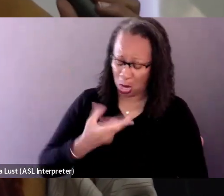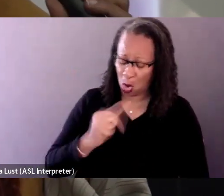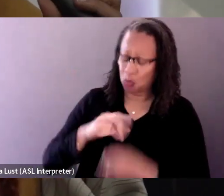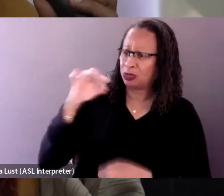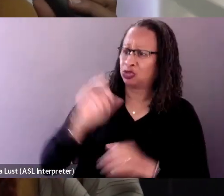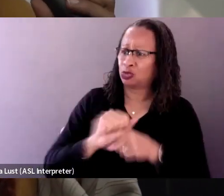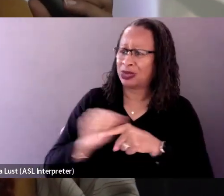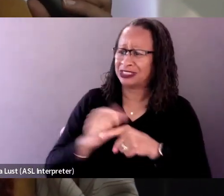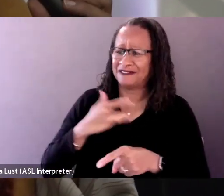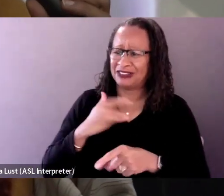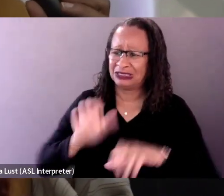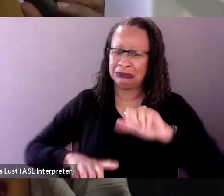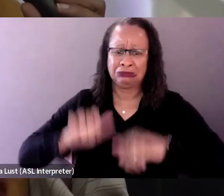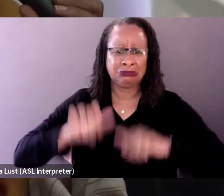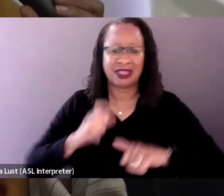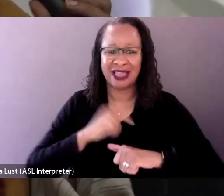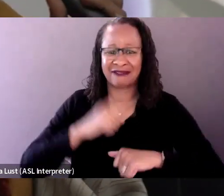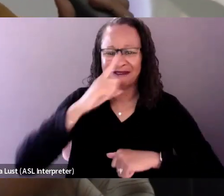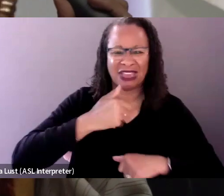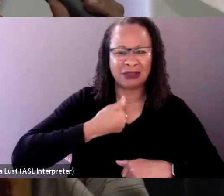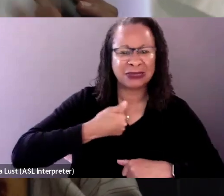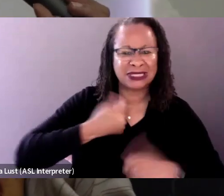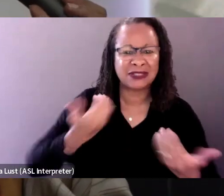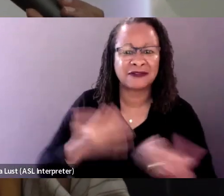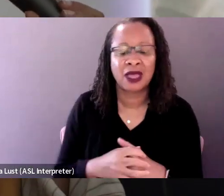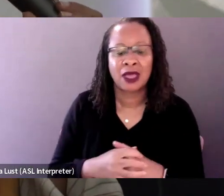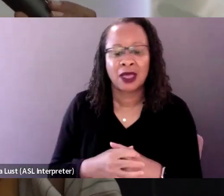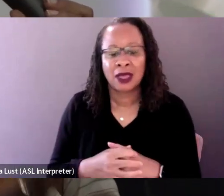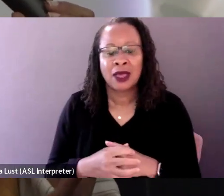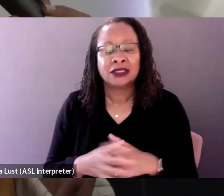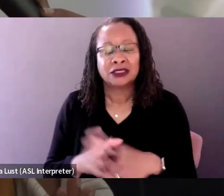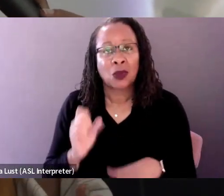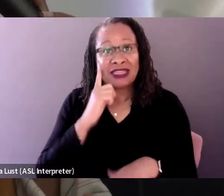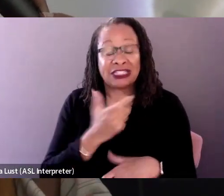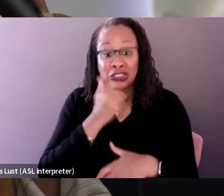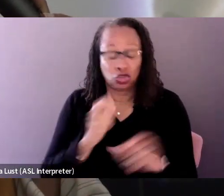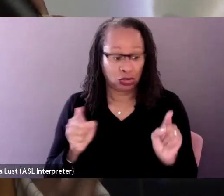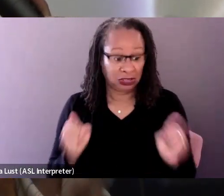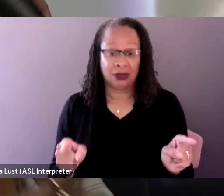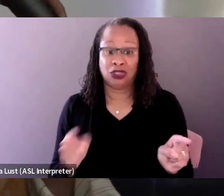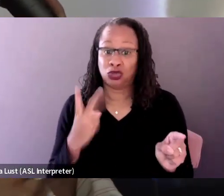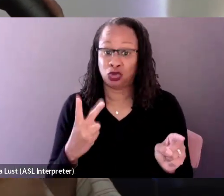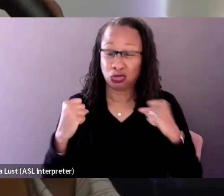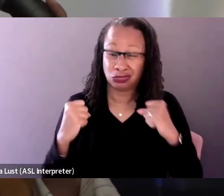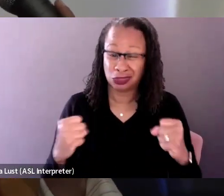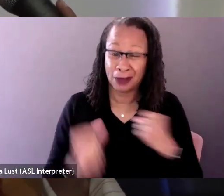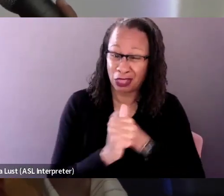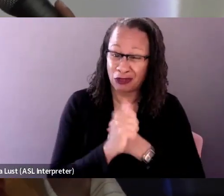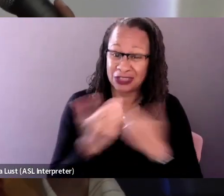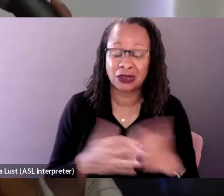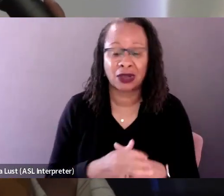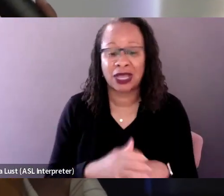syndrome. And so I think it's interesting that those are the two dominant threads here. And also I don't think those things are true, and Olivia has actually